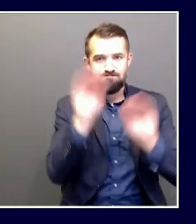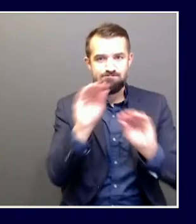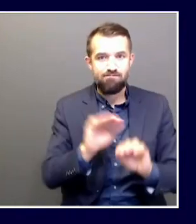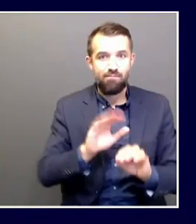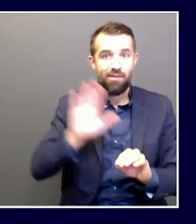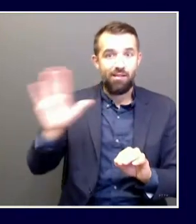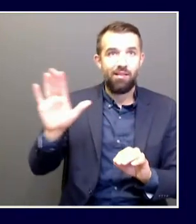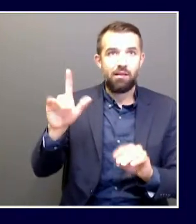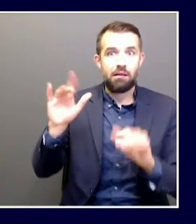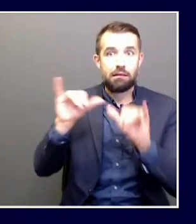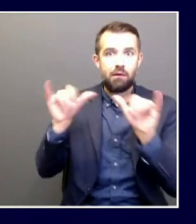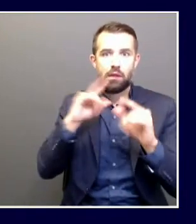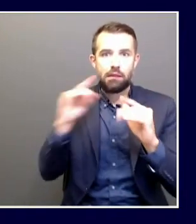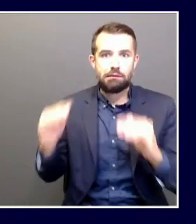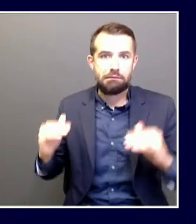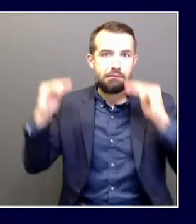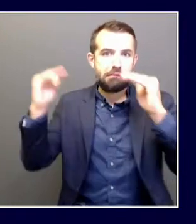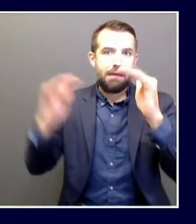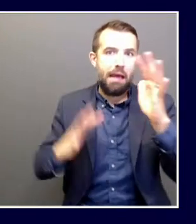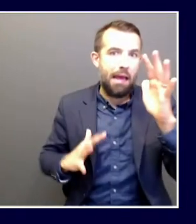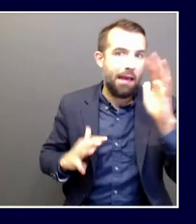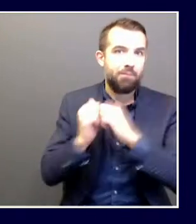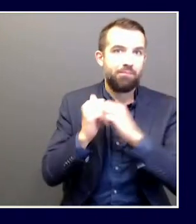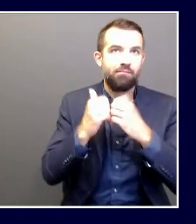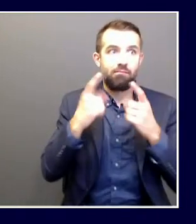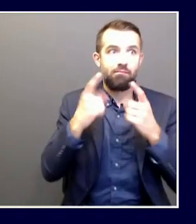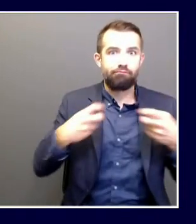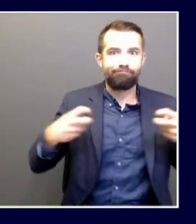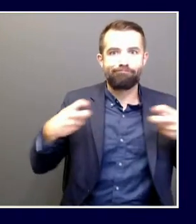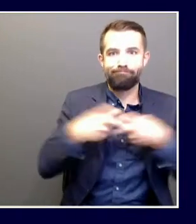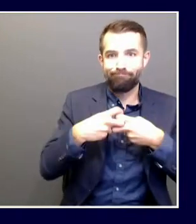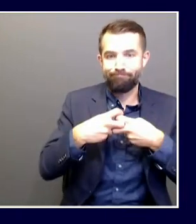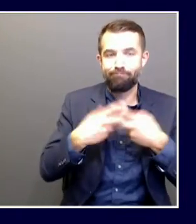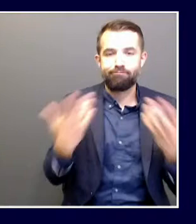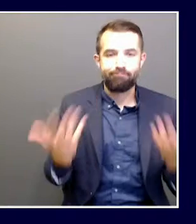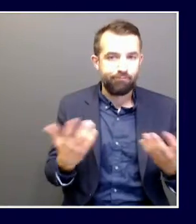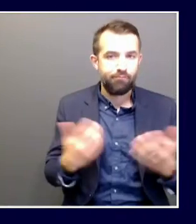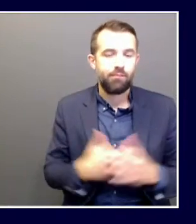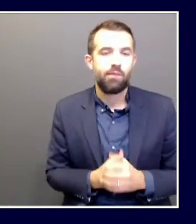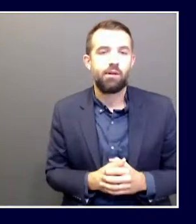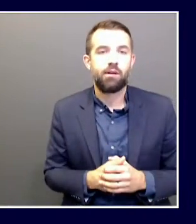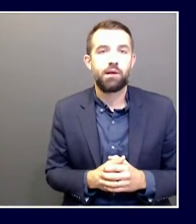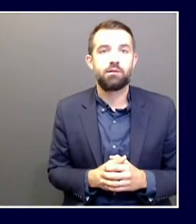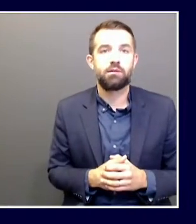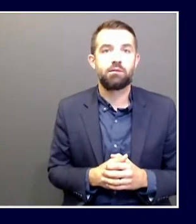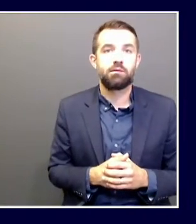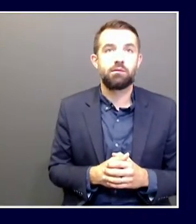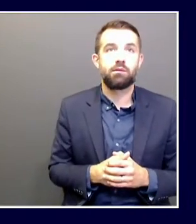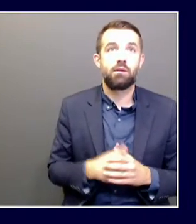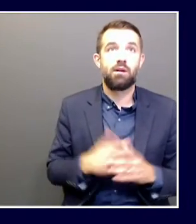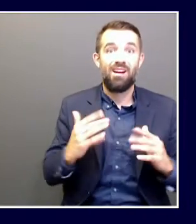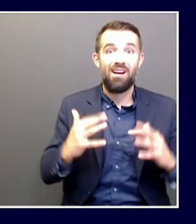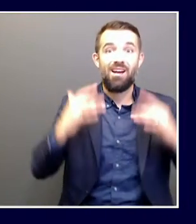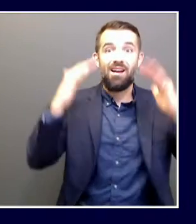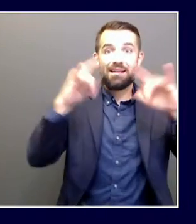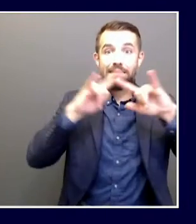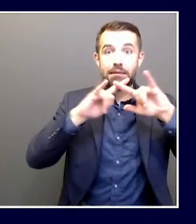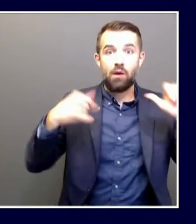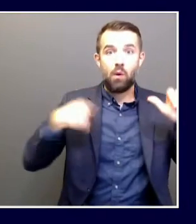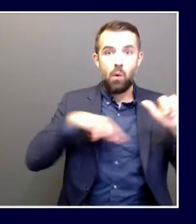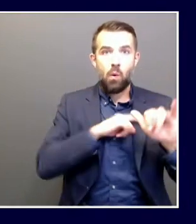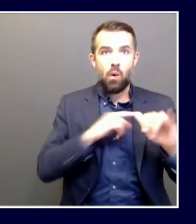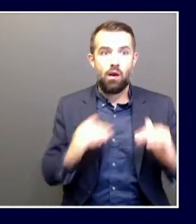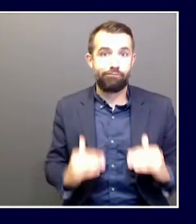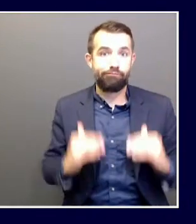We at least, I can't speak for other states, were putting that upgrade into our workflow. We saw that there was a bit of a glitch in